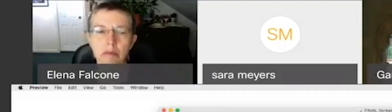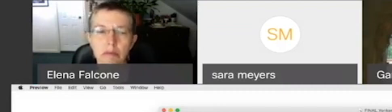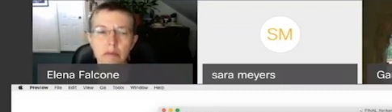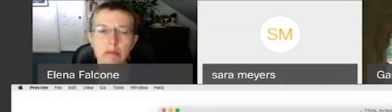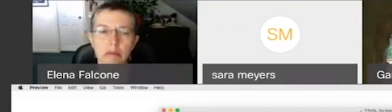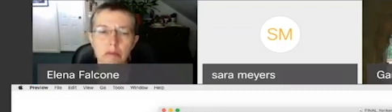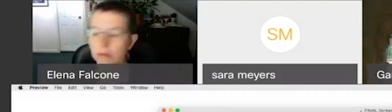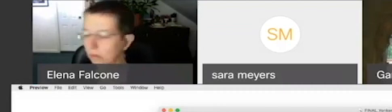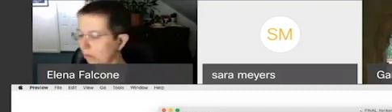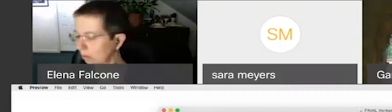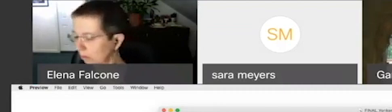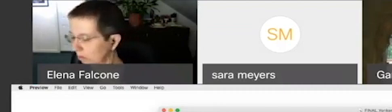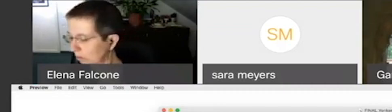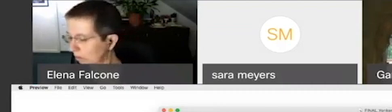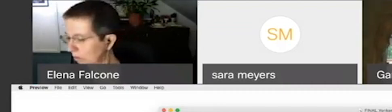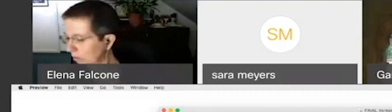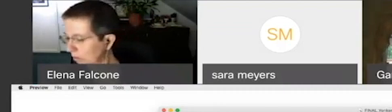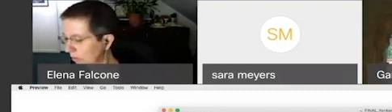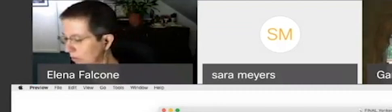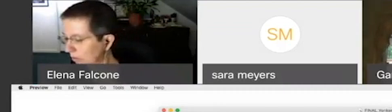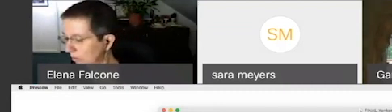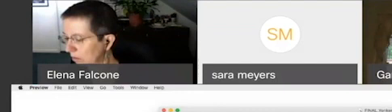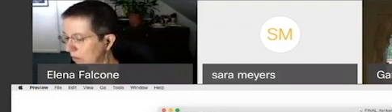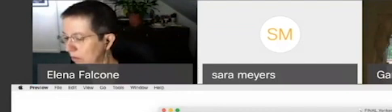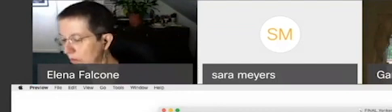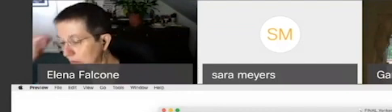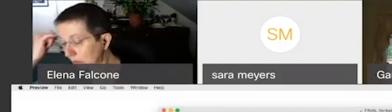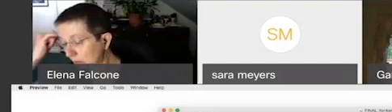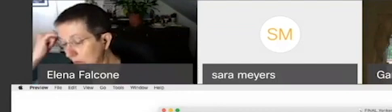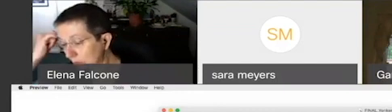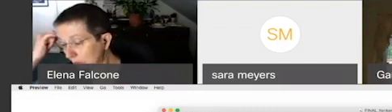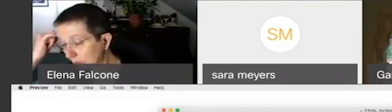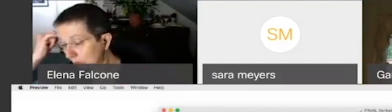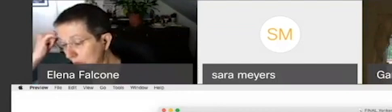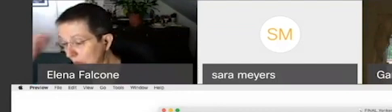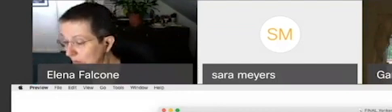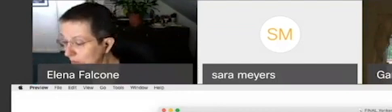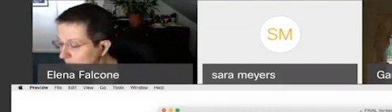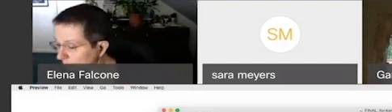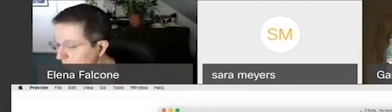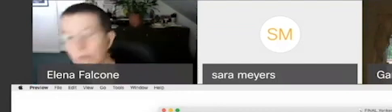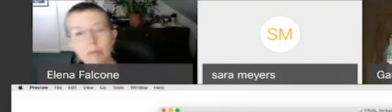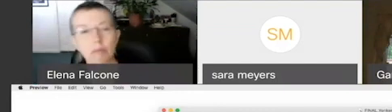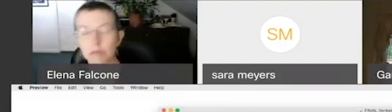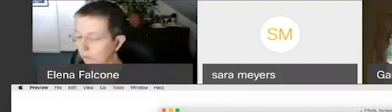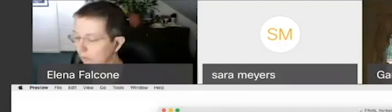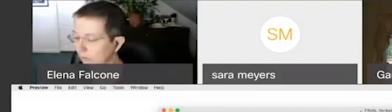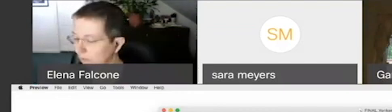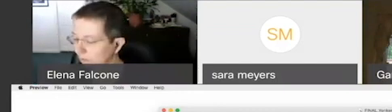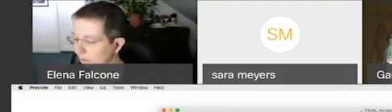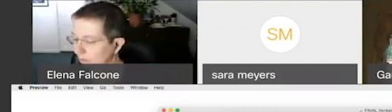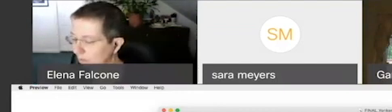which means that there's going to be less contact. There's going to be less monitoring, oversight of home care.